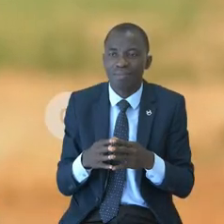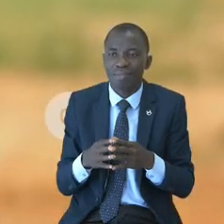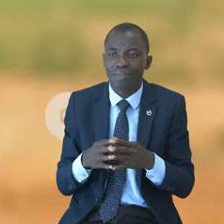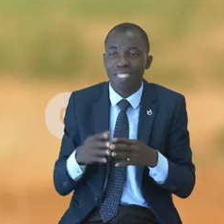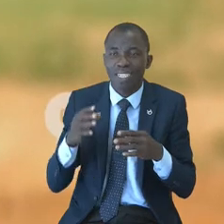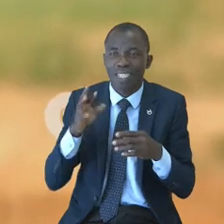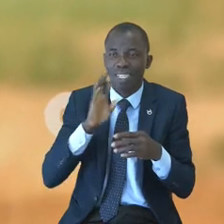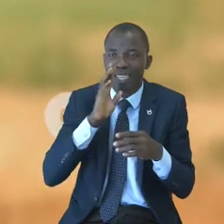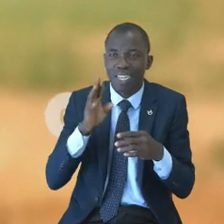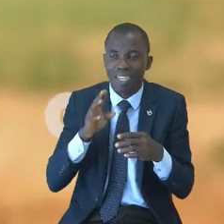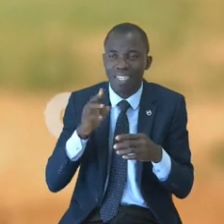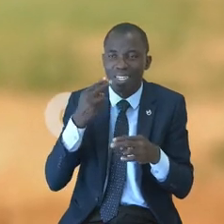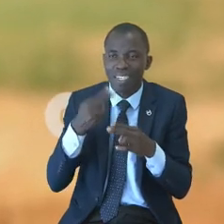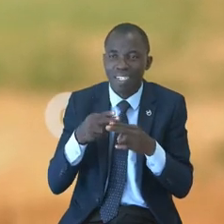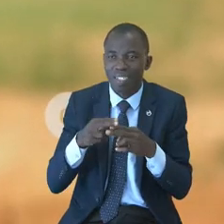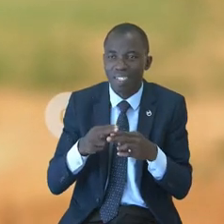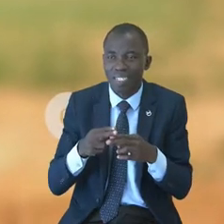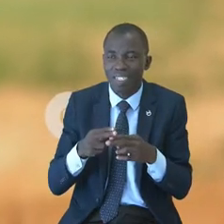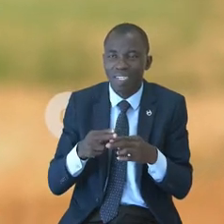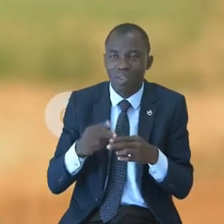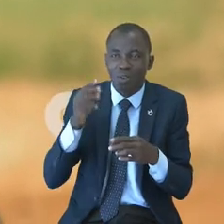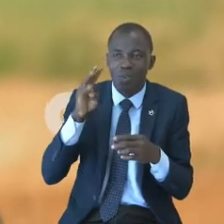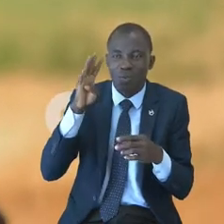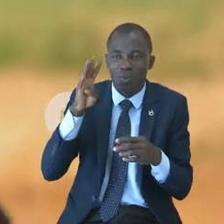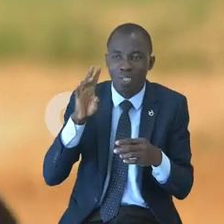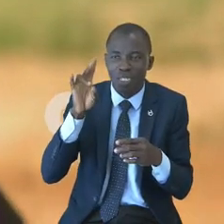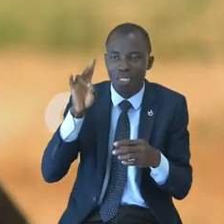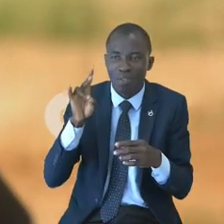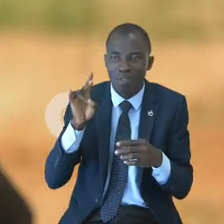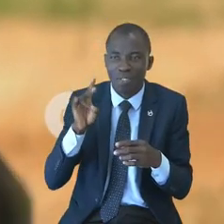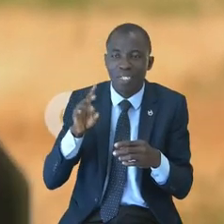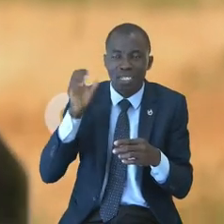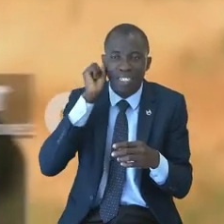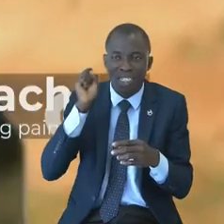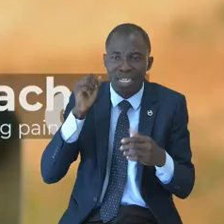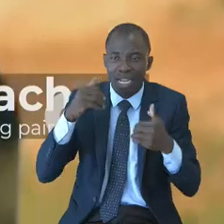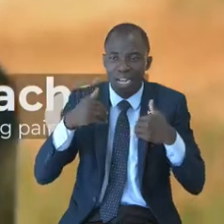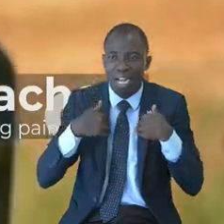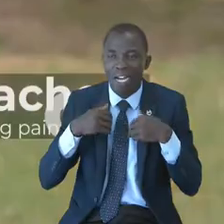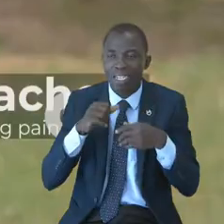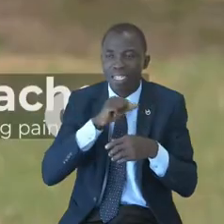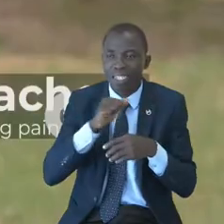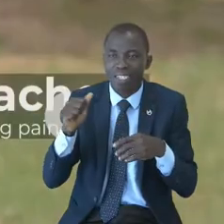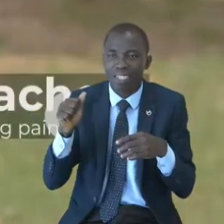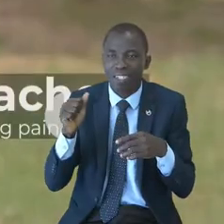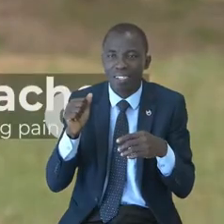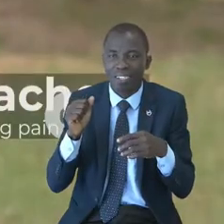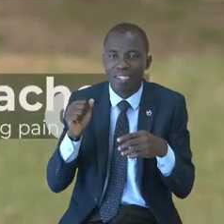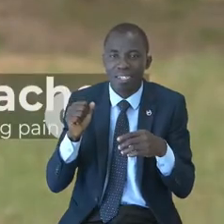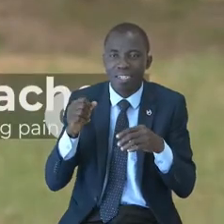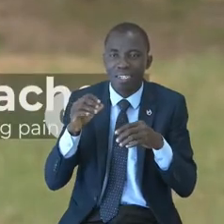My name is Edith Preacher. 47 years ago, I had an accident and I was treated in the